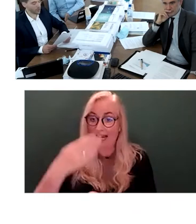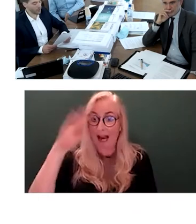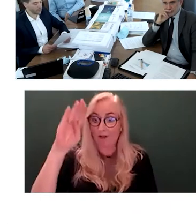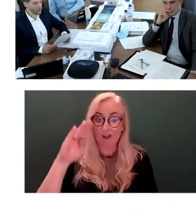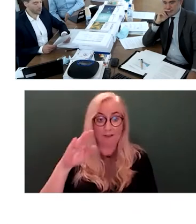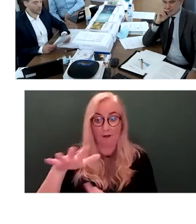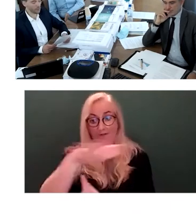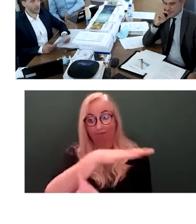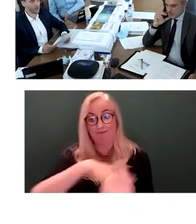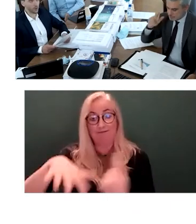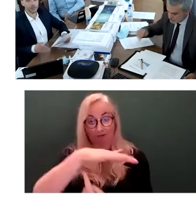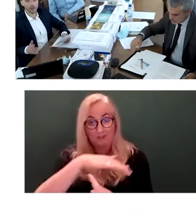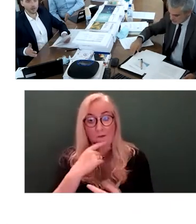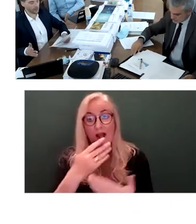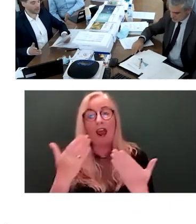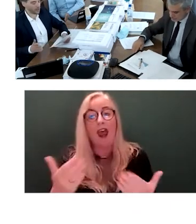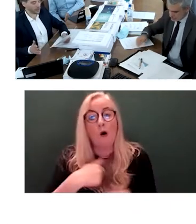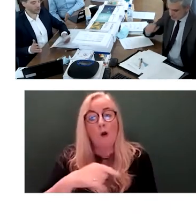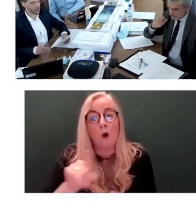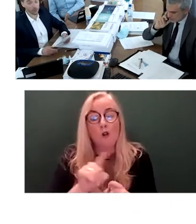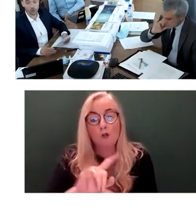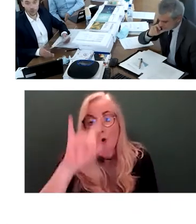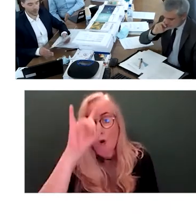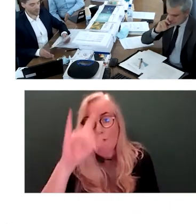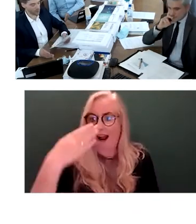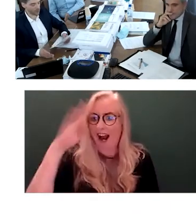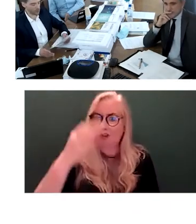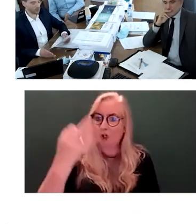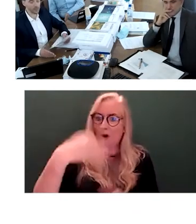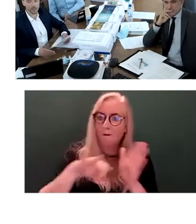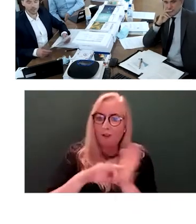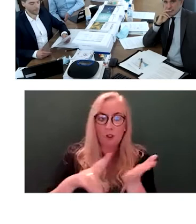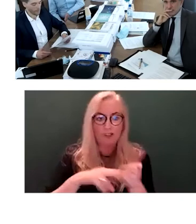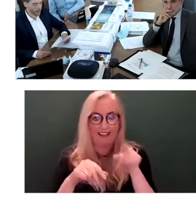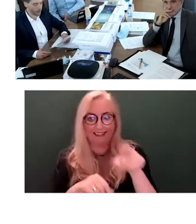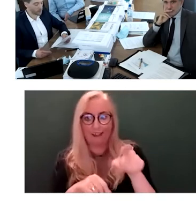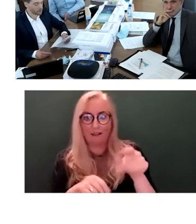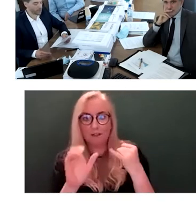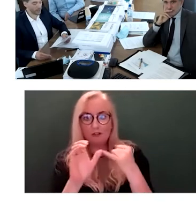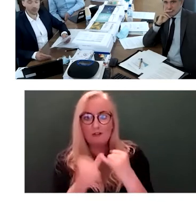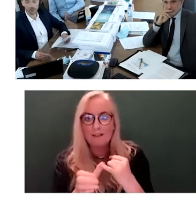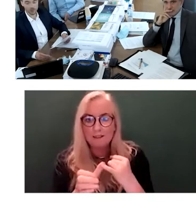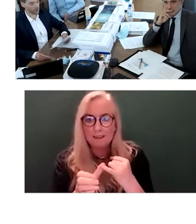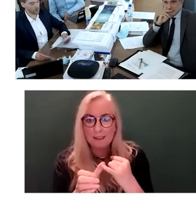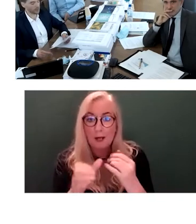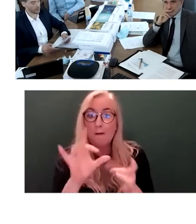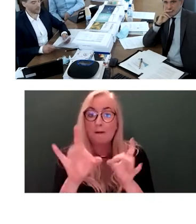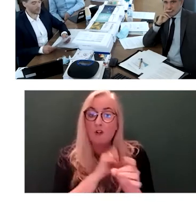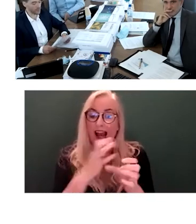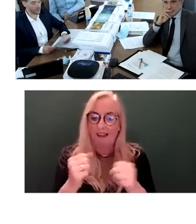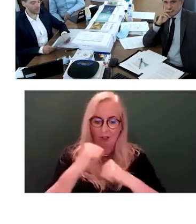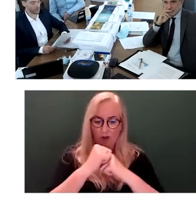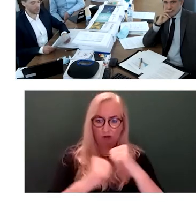large. Furthermore, we also hope that the Irish government uses this opportunity to build actually a structure